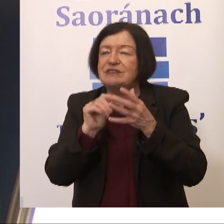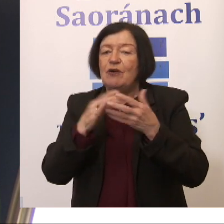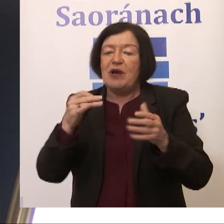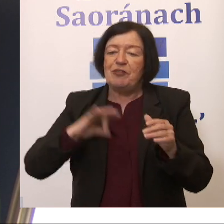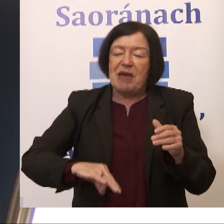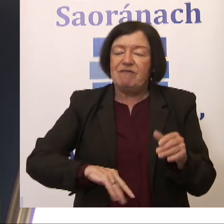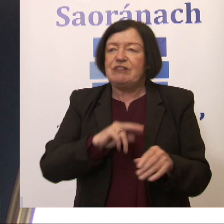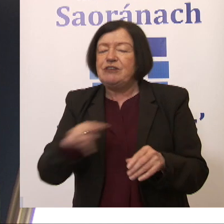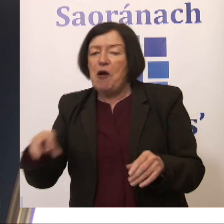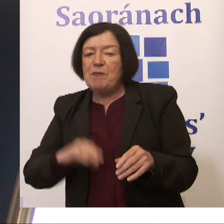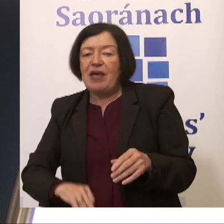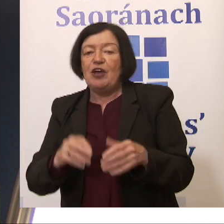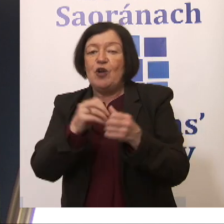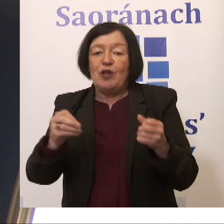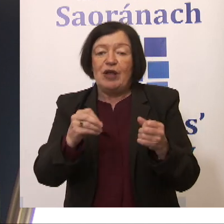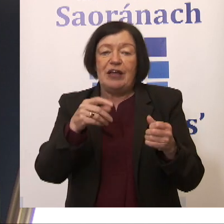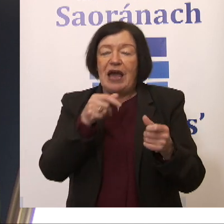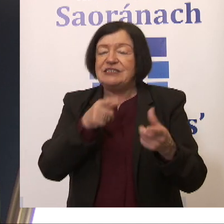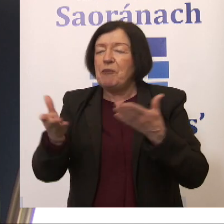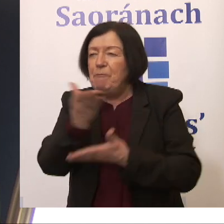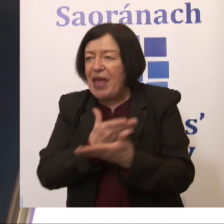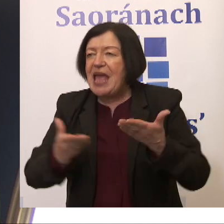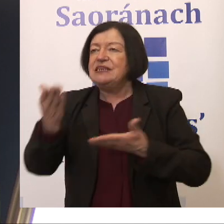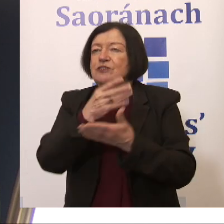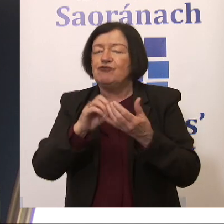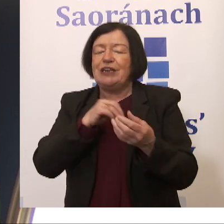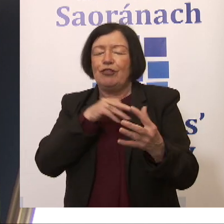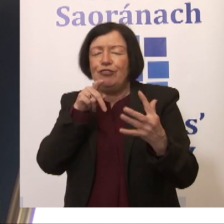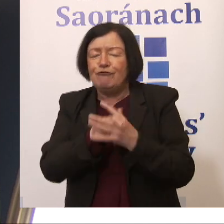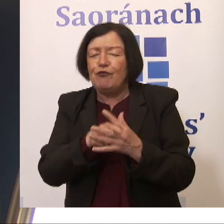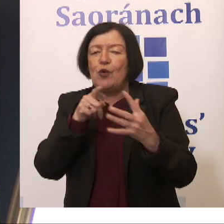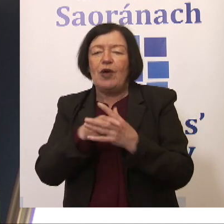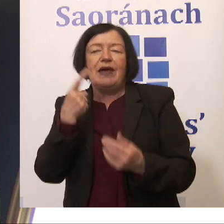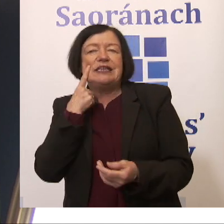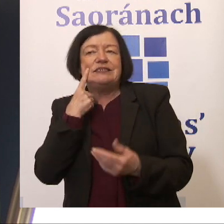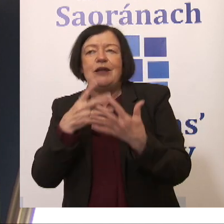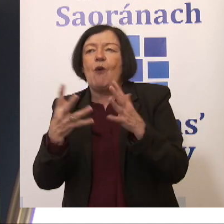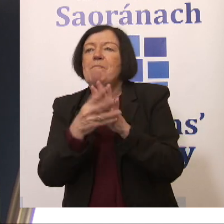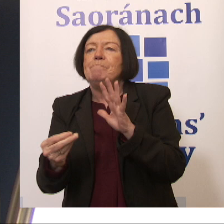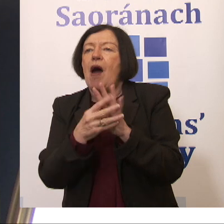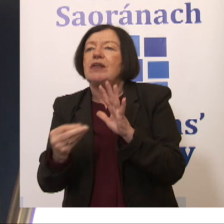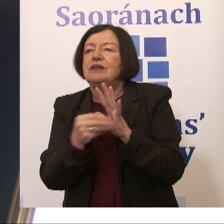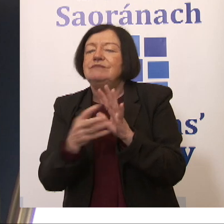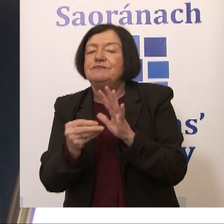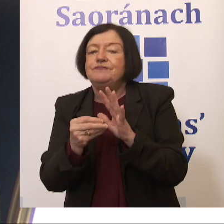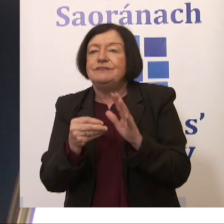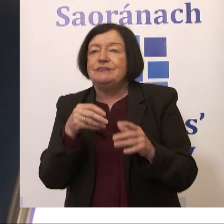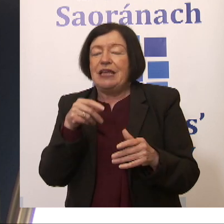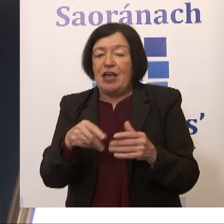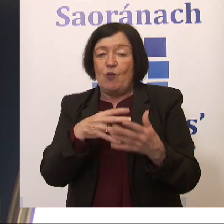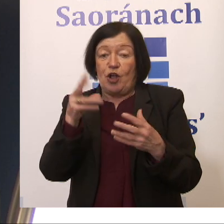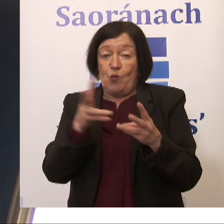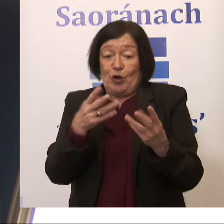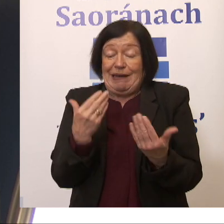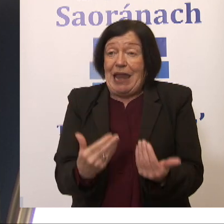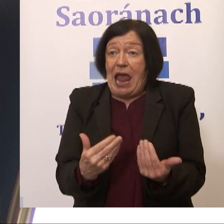doing one thing over the other, debating all that out, trying to work your way through it, and seeing what model can work. And sometimes it's what can work